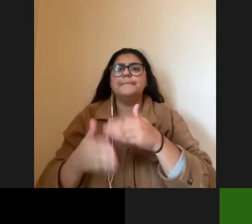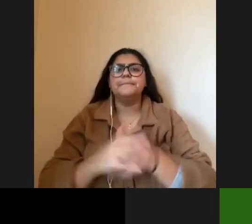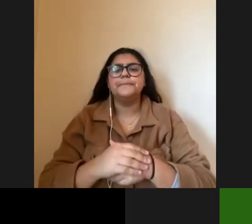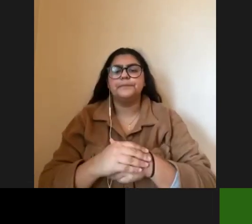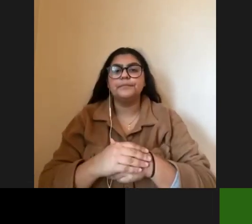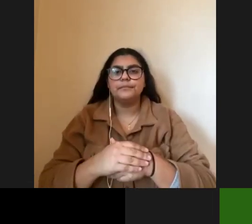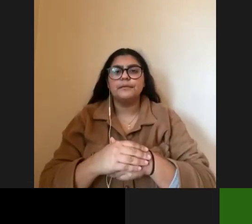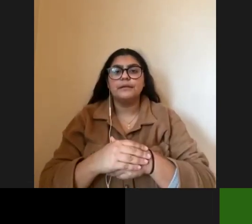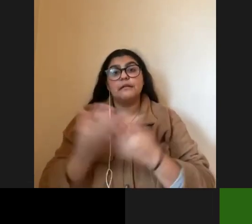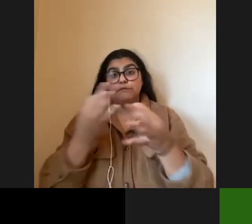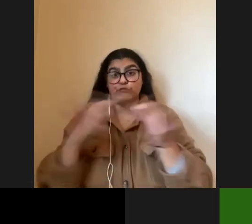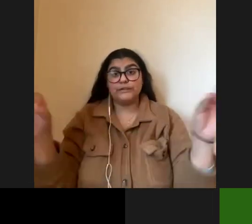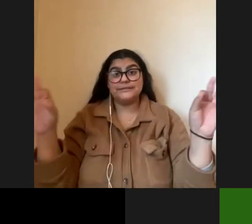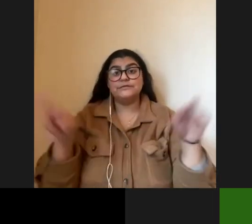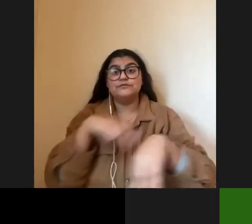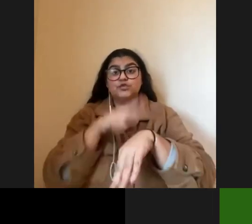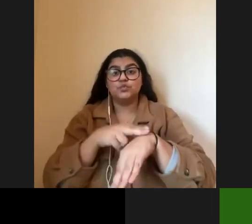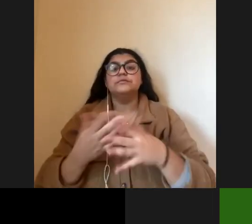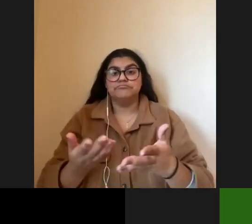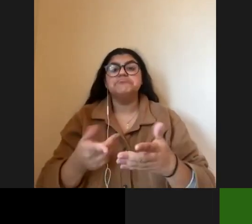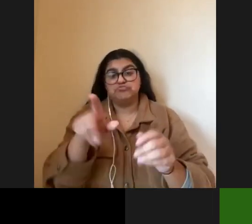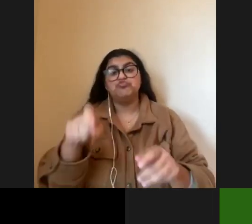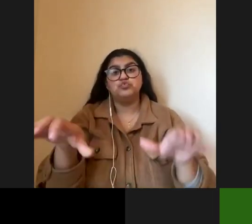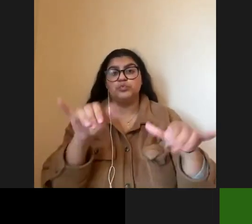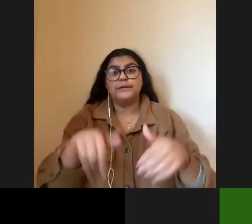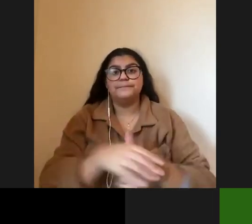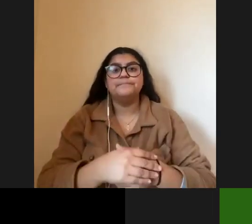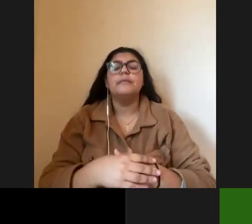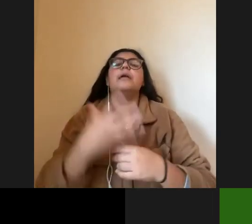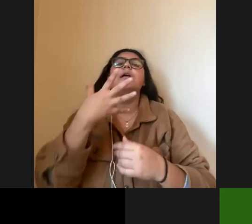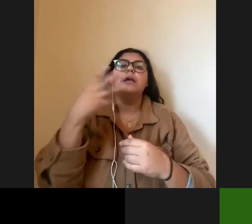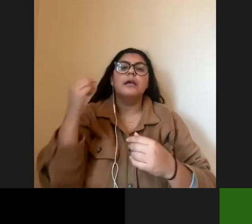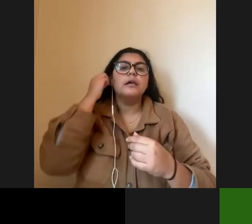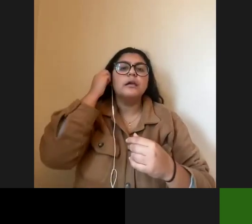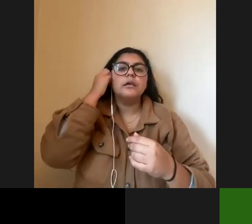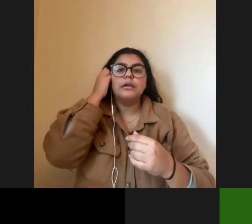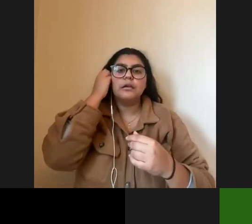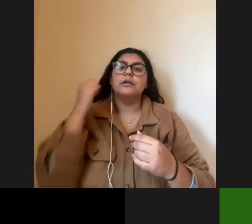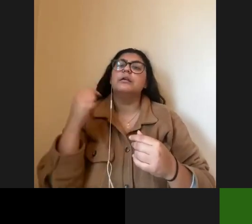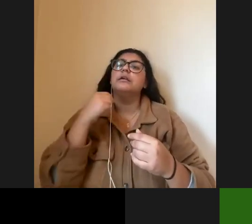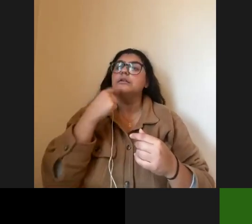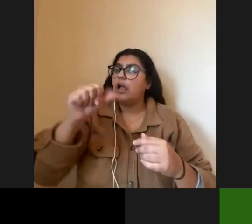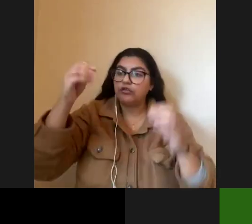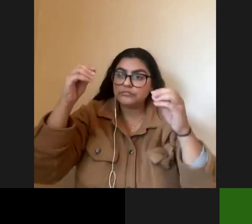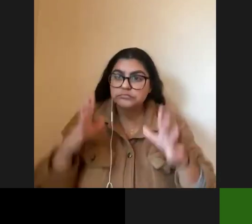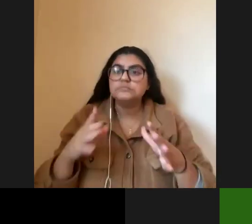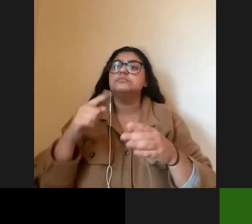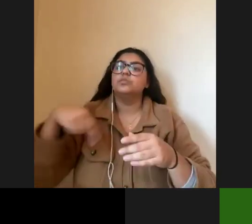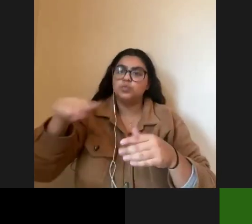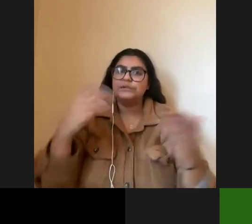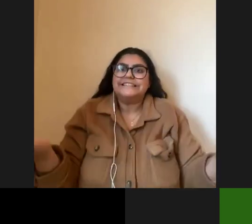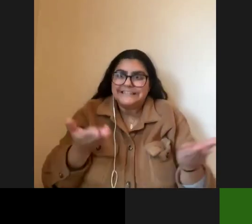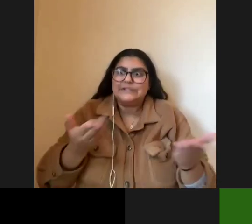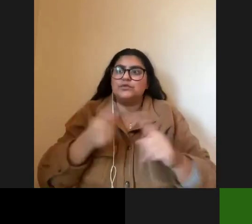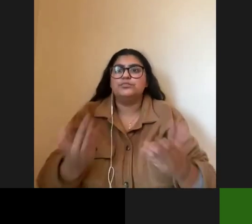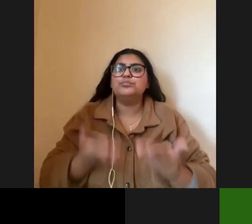Yeah, it's free, of course, so you should do that. And also, please tell other educators that we exist. We are here to provide this for